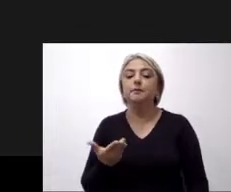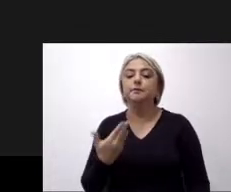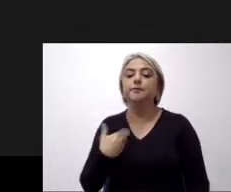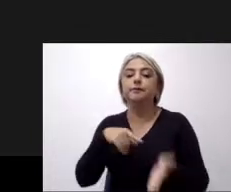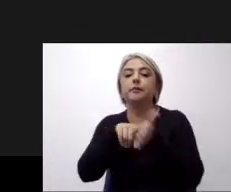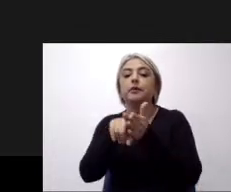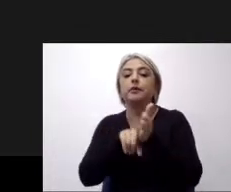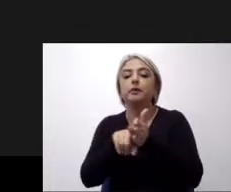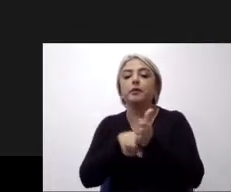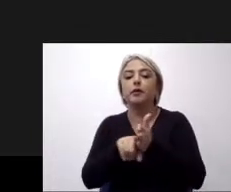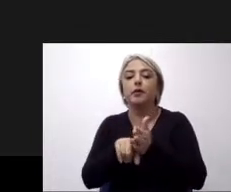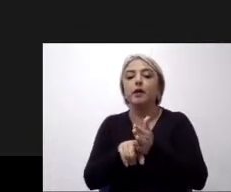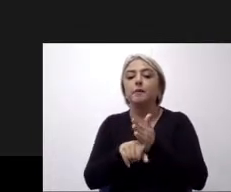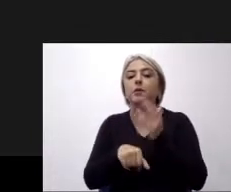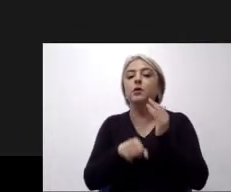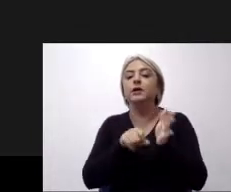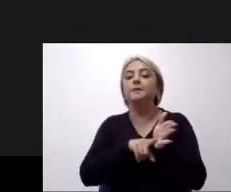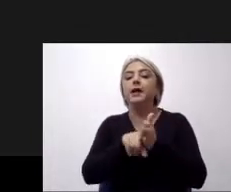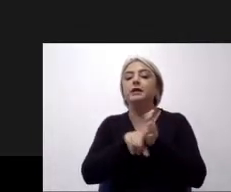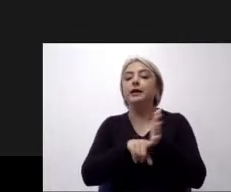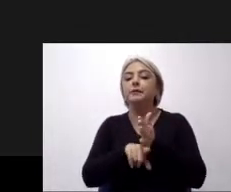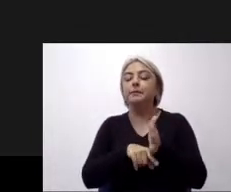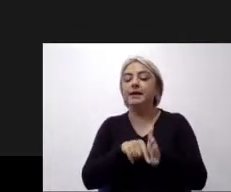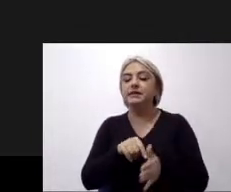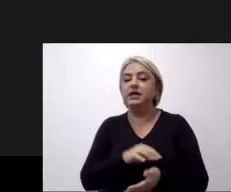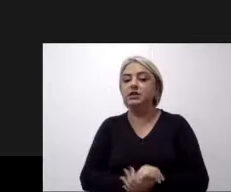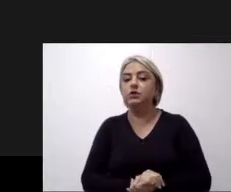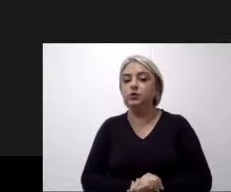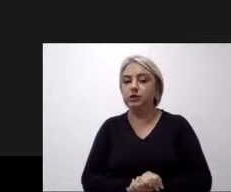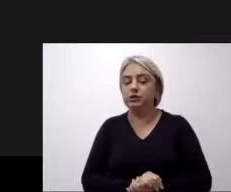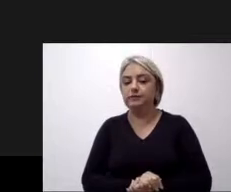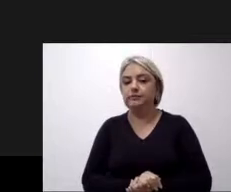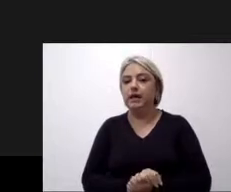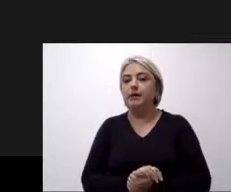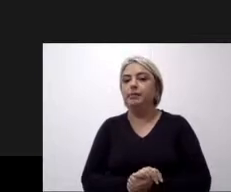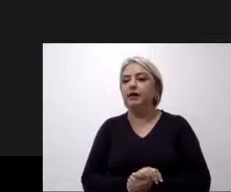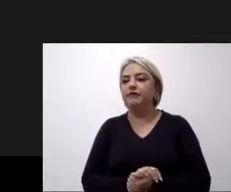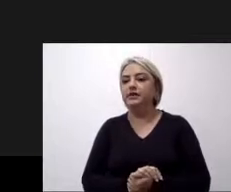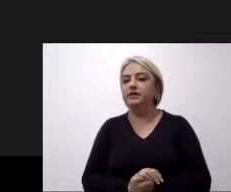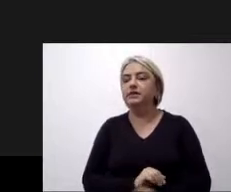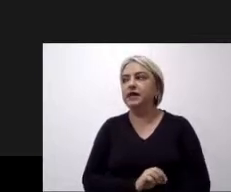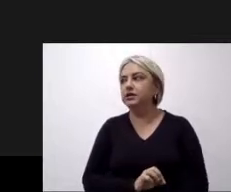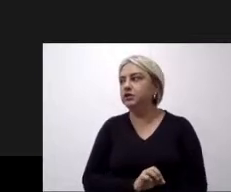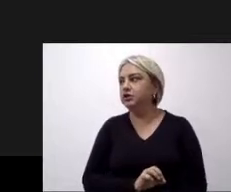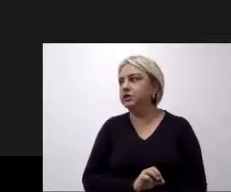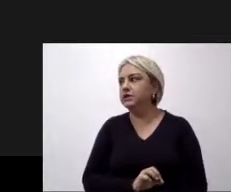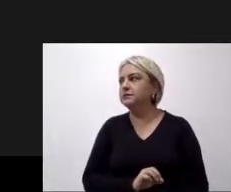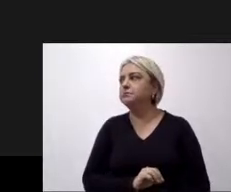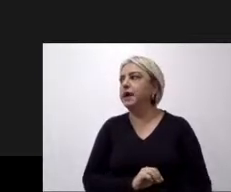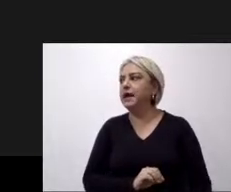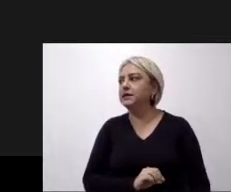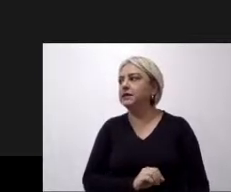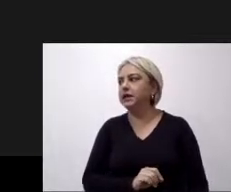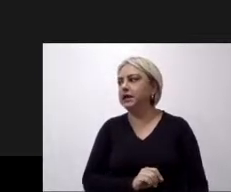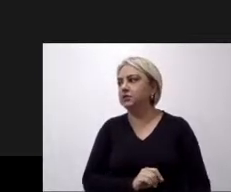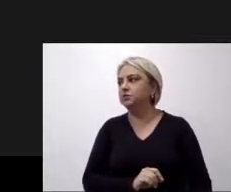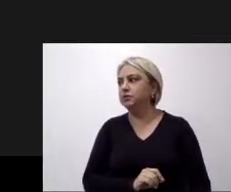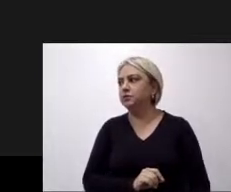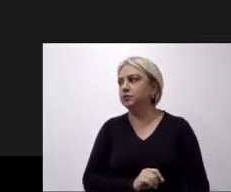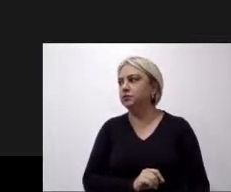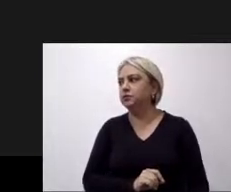Researchers such as Jen Lewis has shown that social policies are not neutral filters of gender